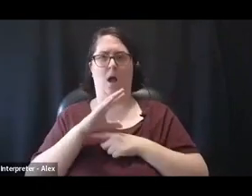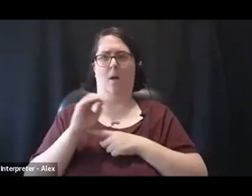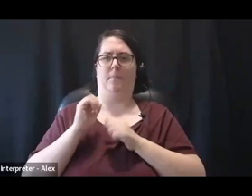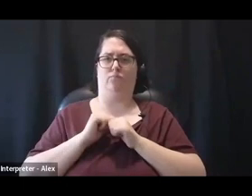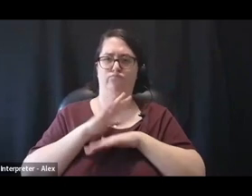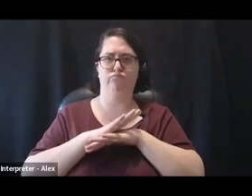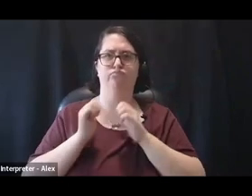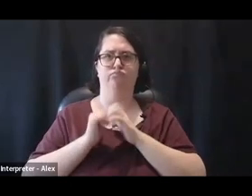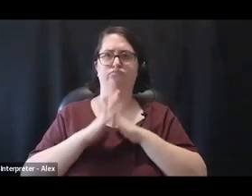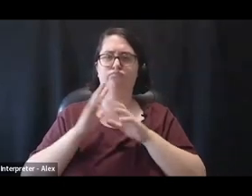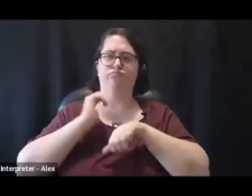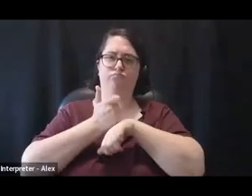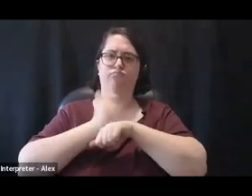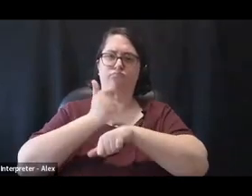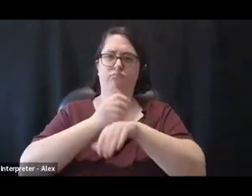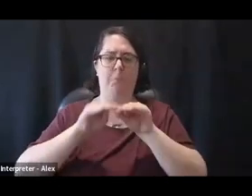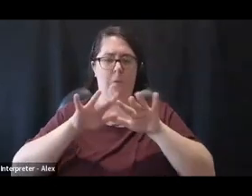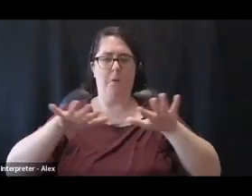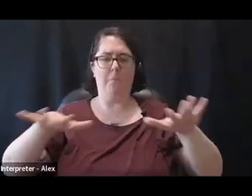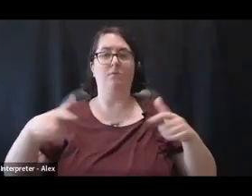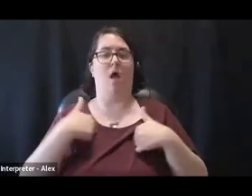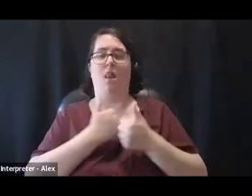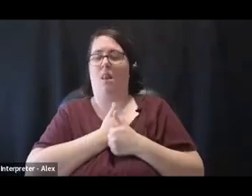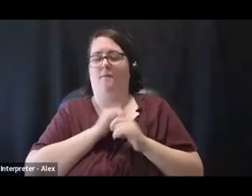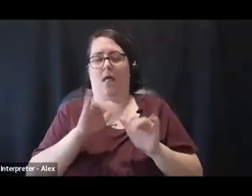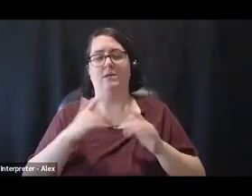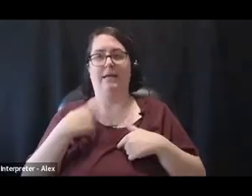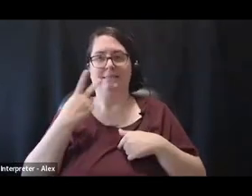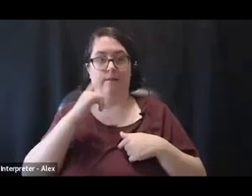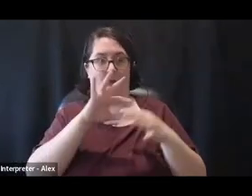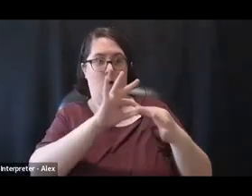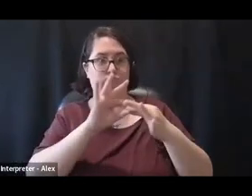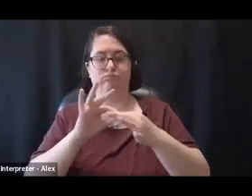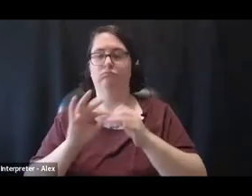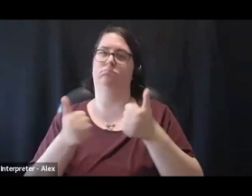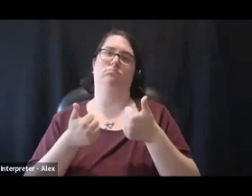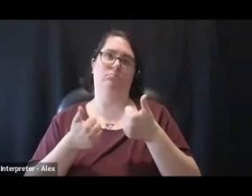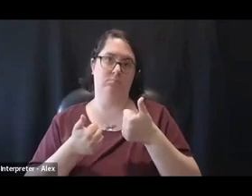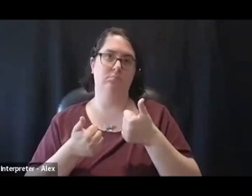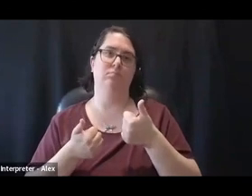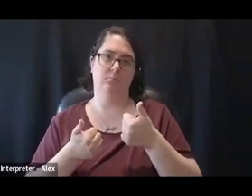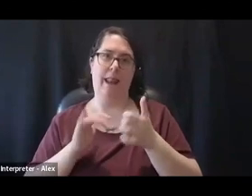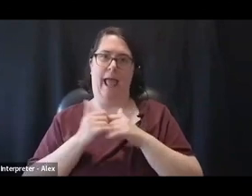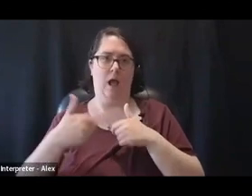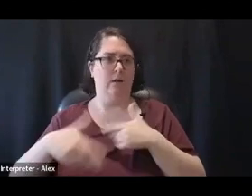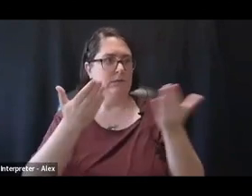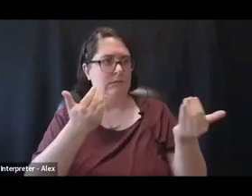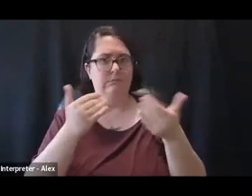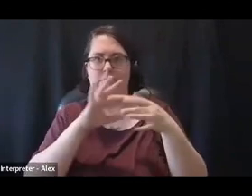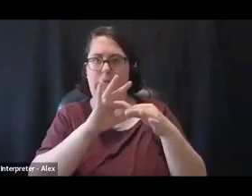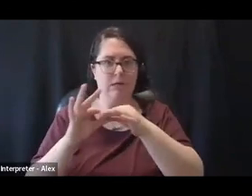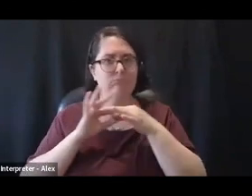local developers really getting out there. So I love Interconnection for that. Like, how can we connect and